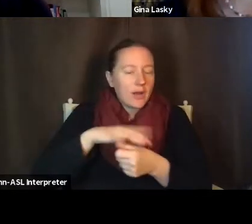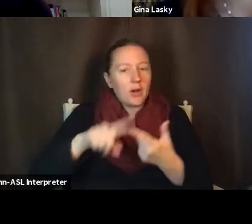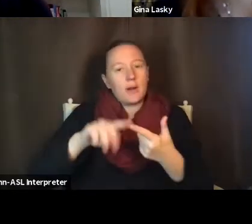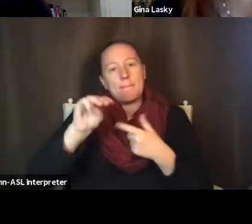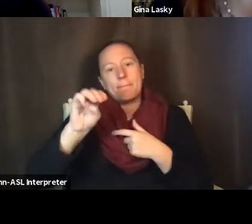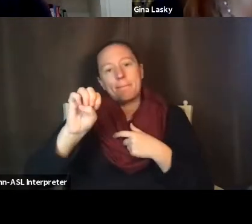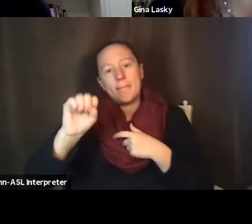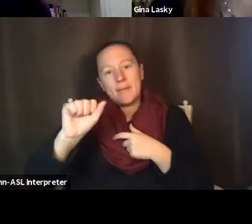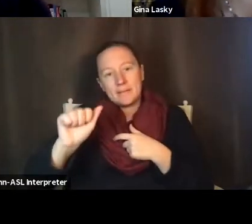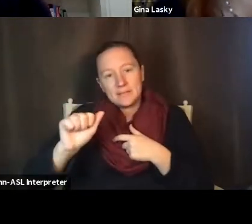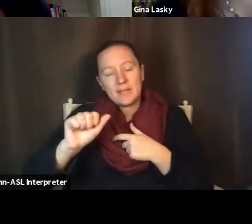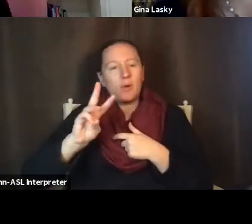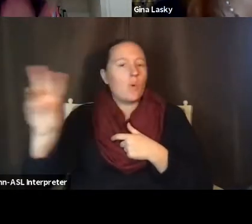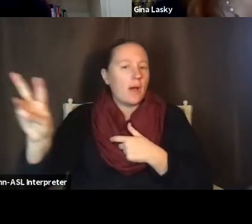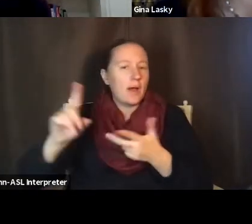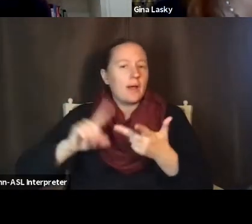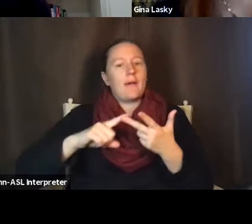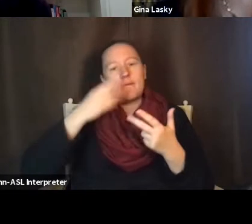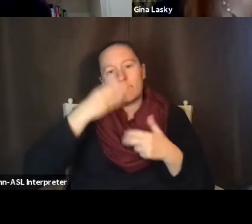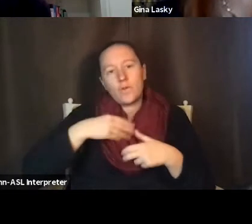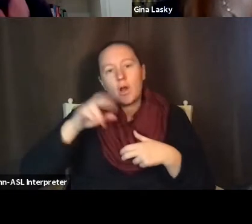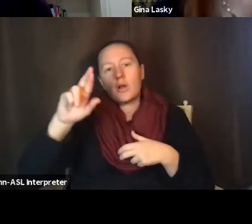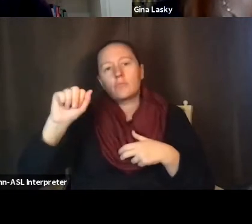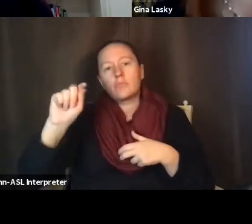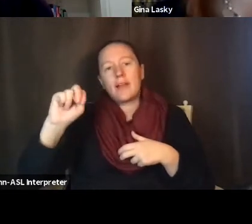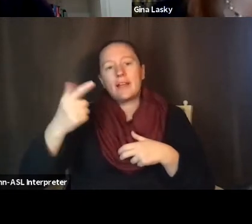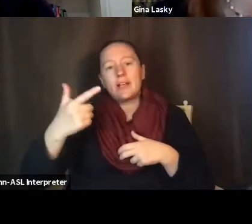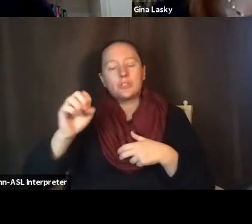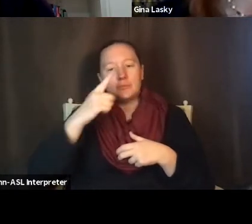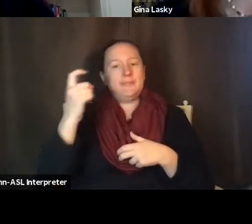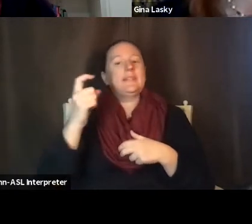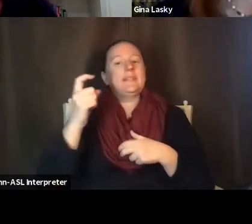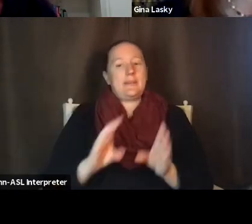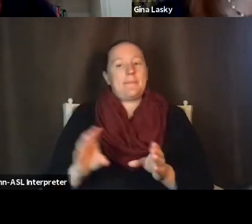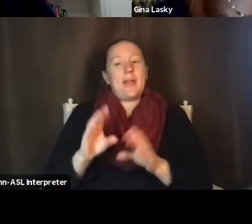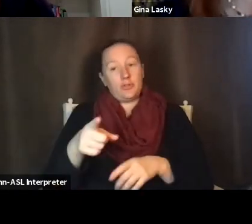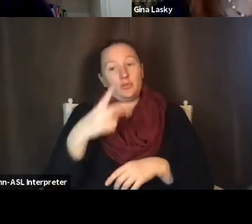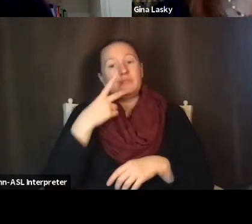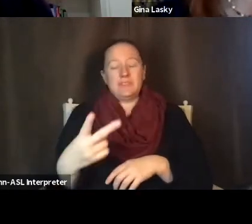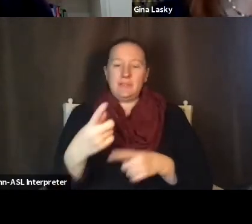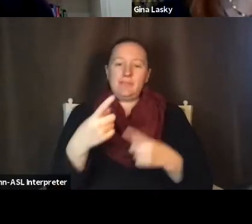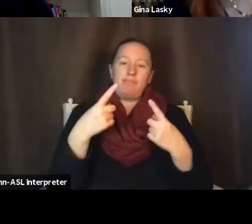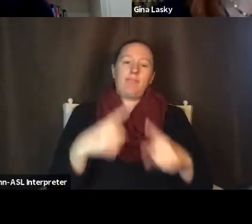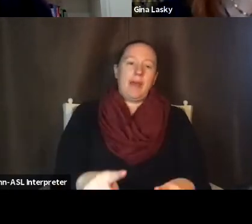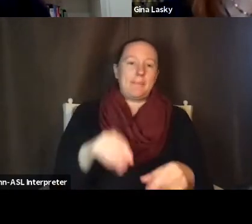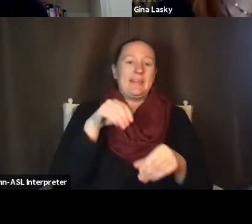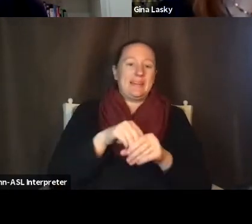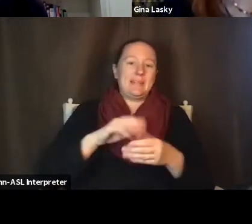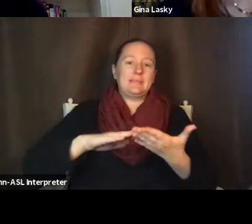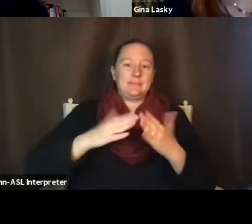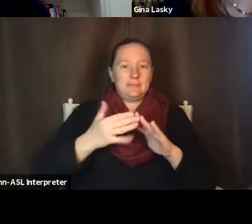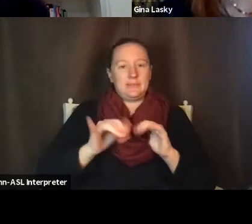for Front Range, because certainly the patterns that you see here certainly show up in the urban areas as well. And